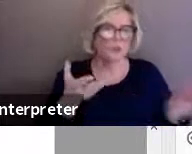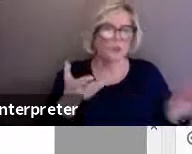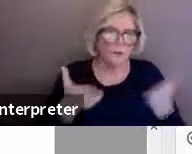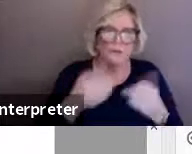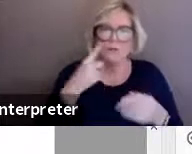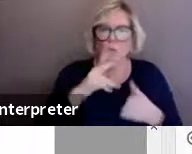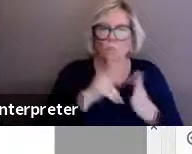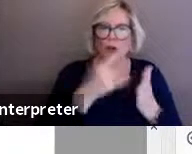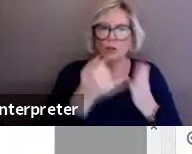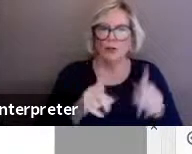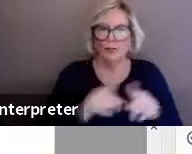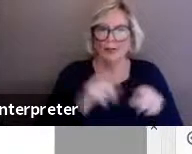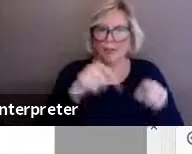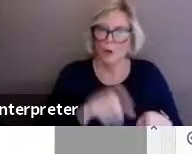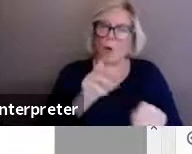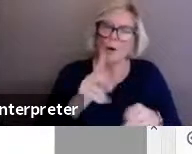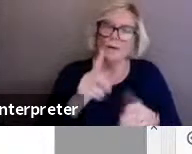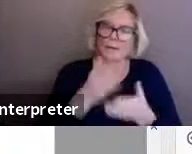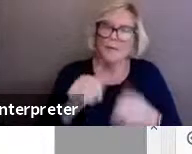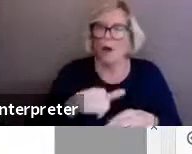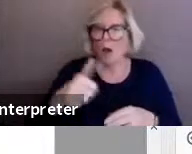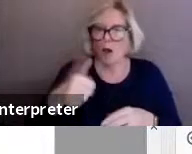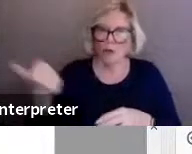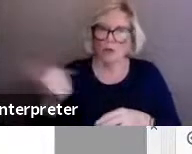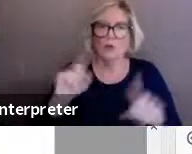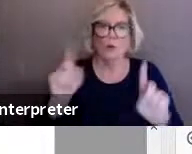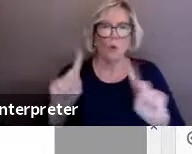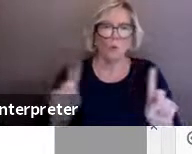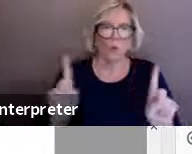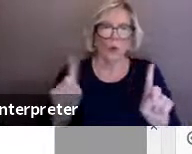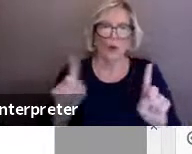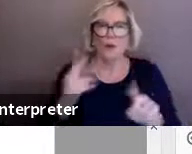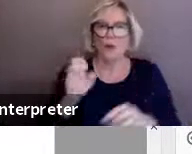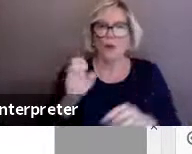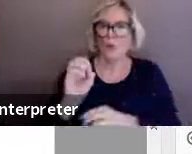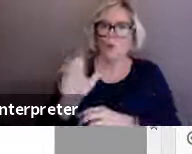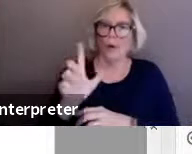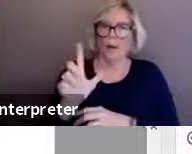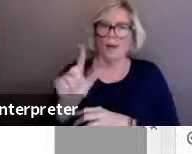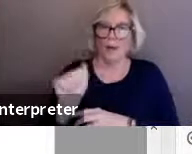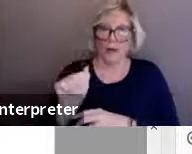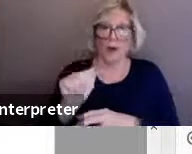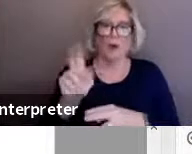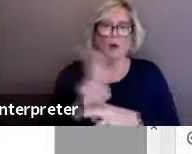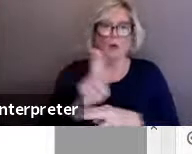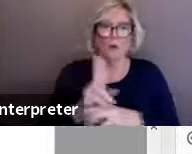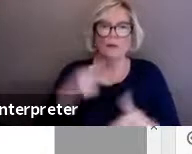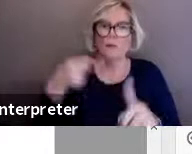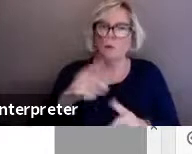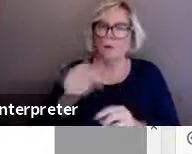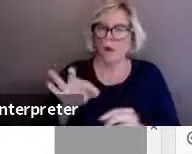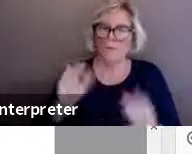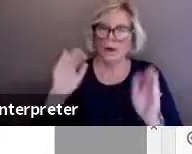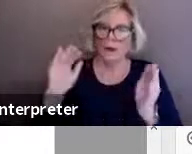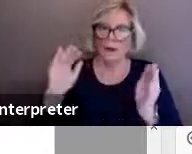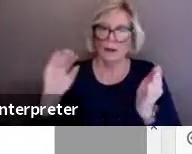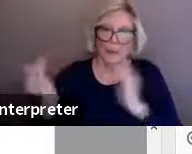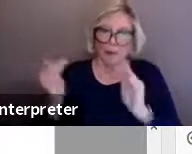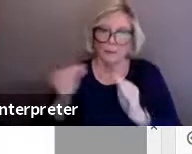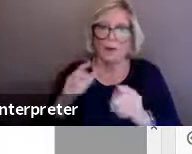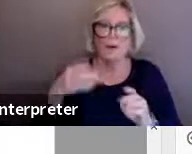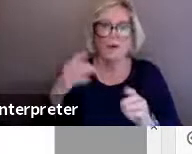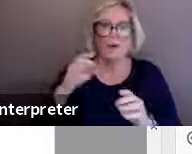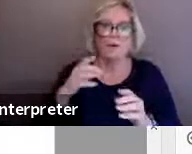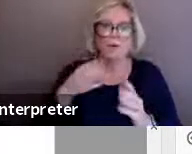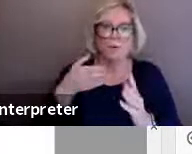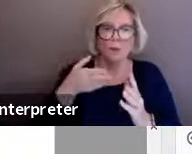some of their other work. The OLA used the point of comparison for the Department of Labor, which